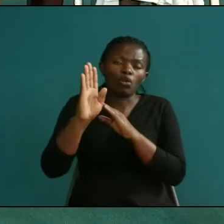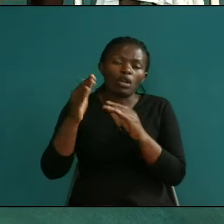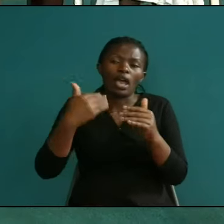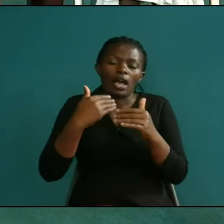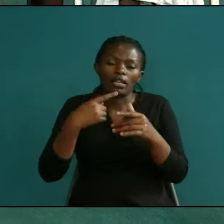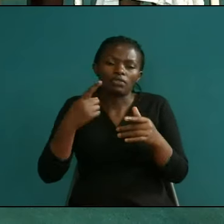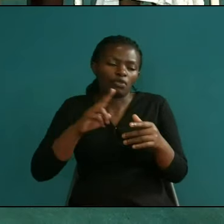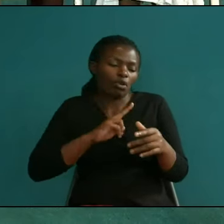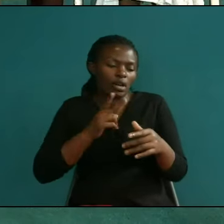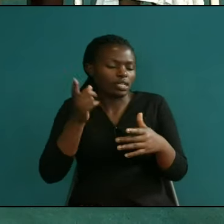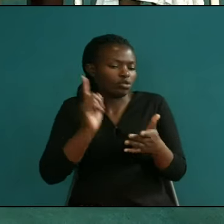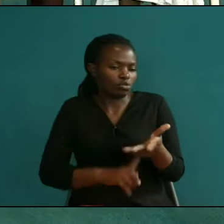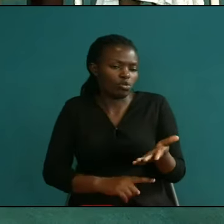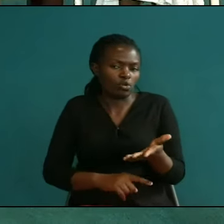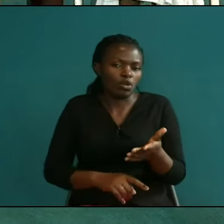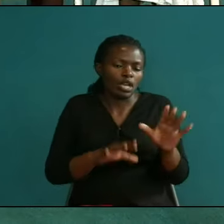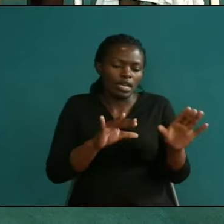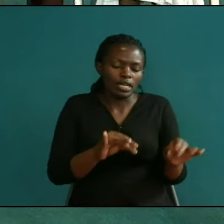evil,